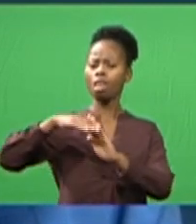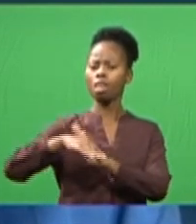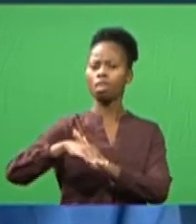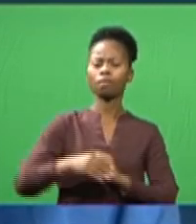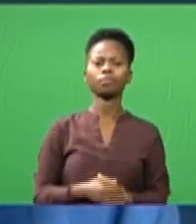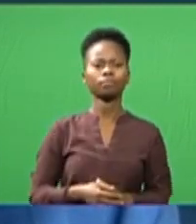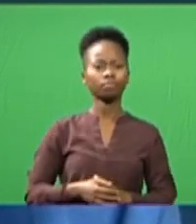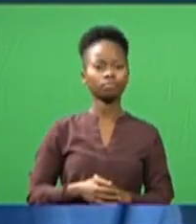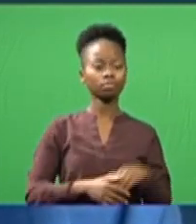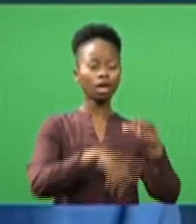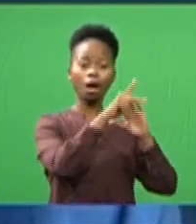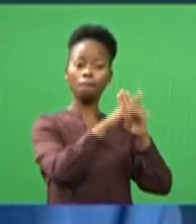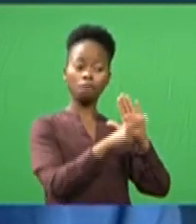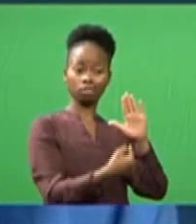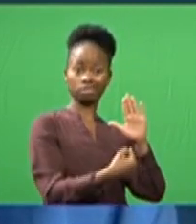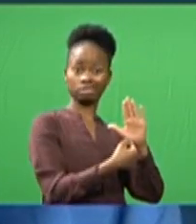The policy stance